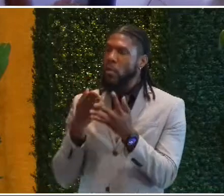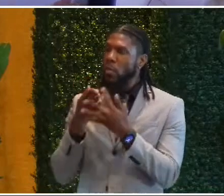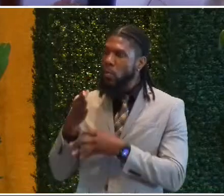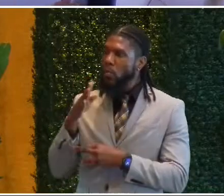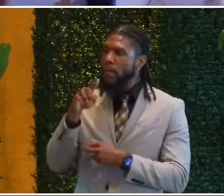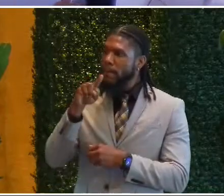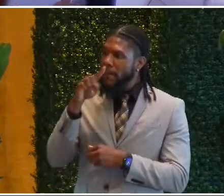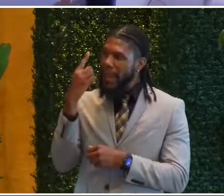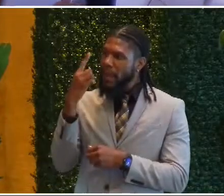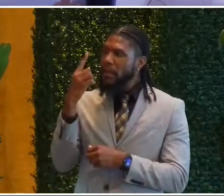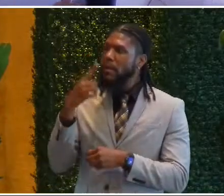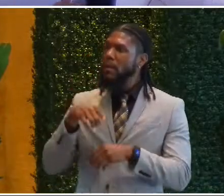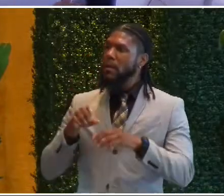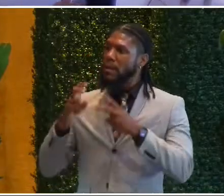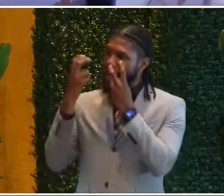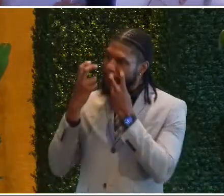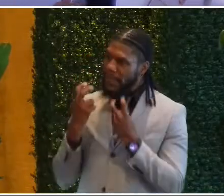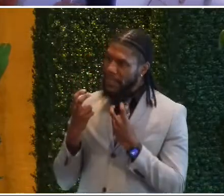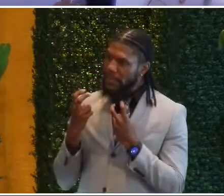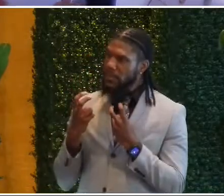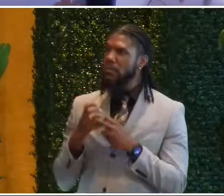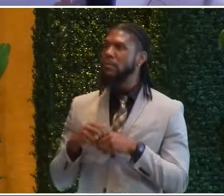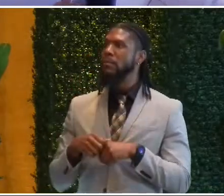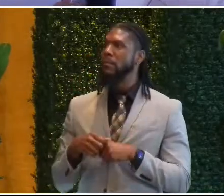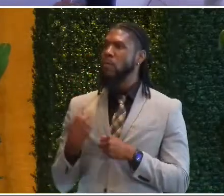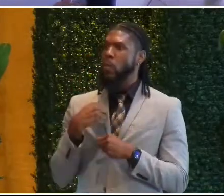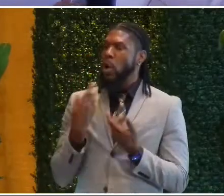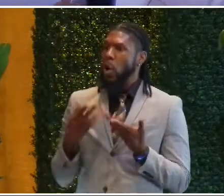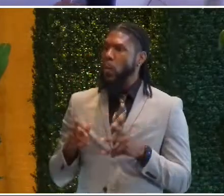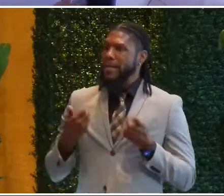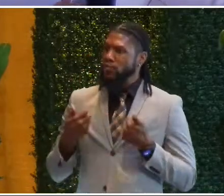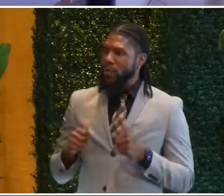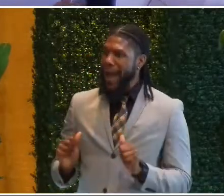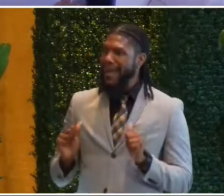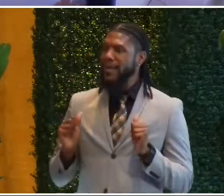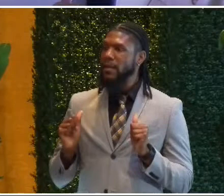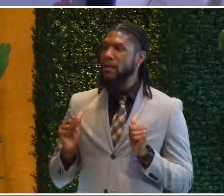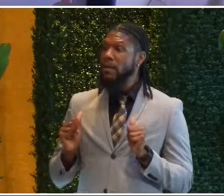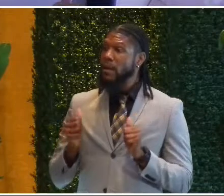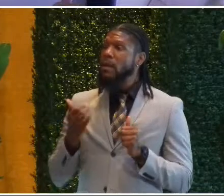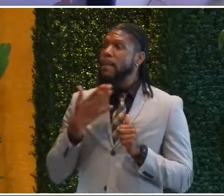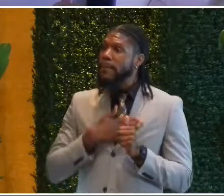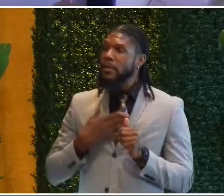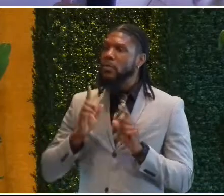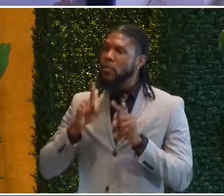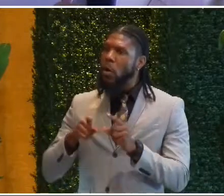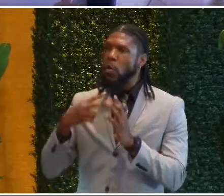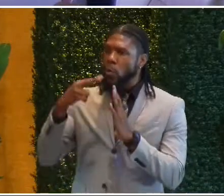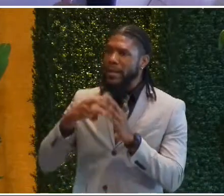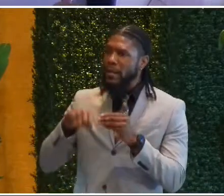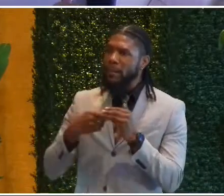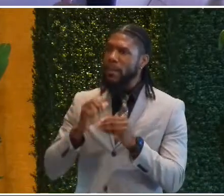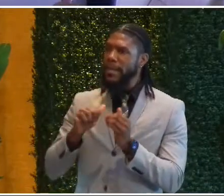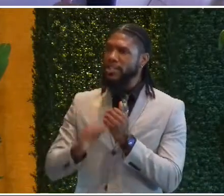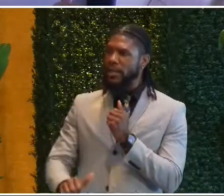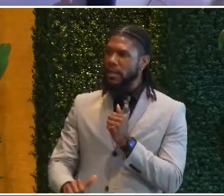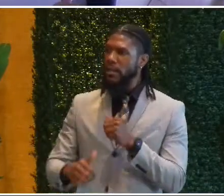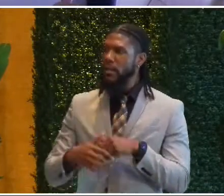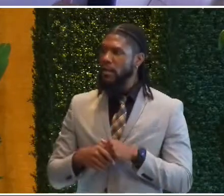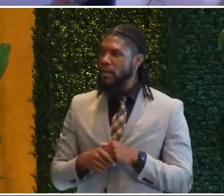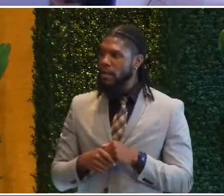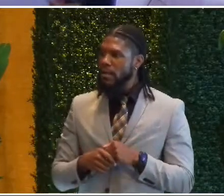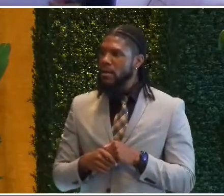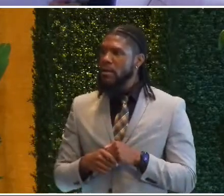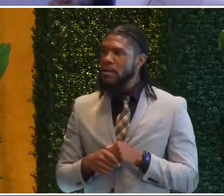It has been tried and failed. Please go and do some reading about that shit. We aren't gonna get free that